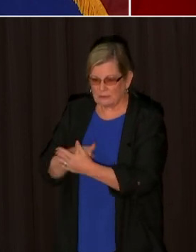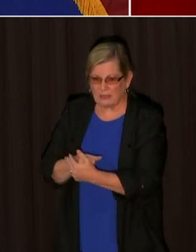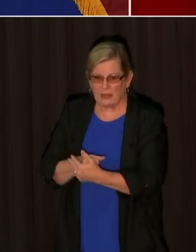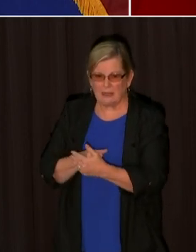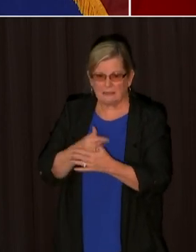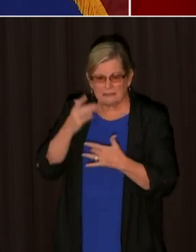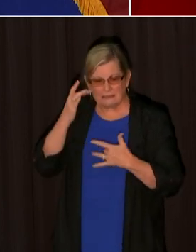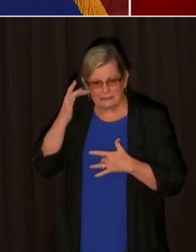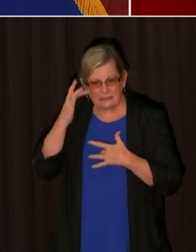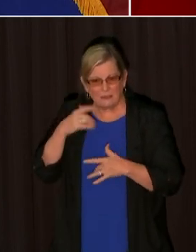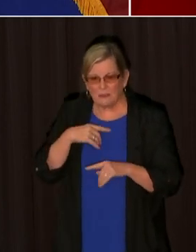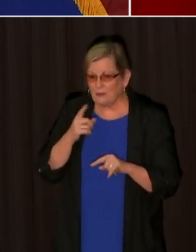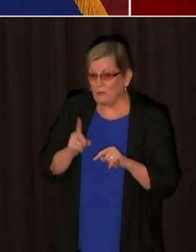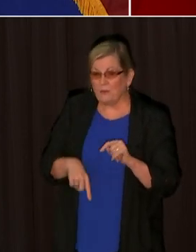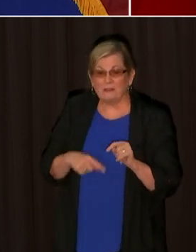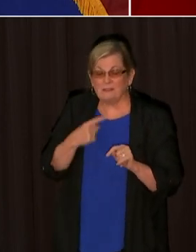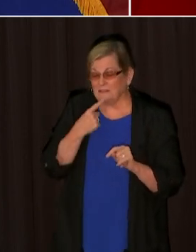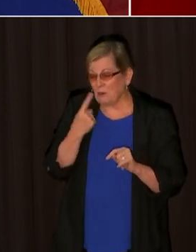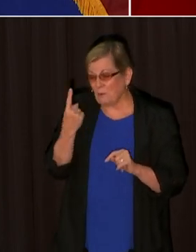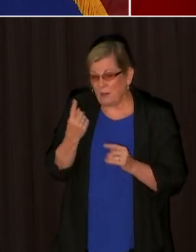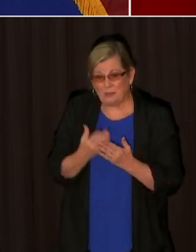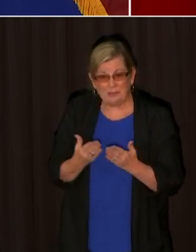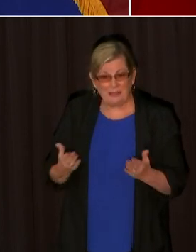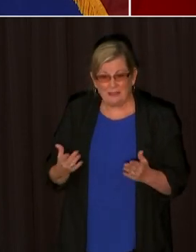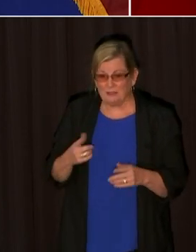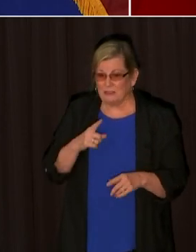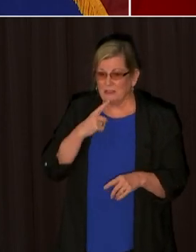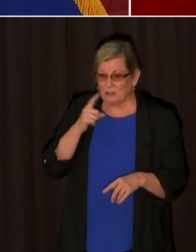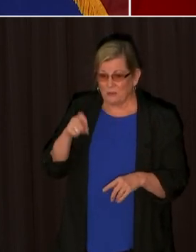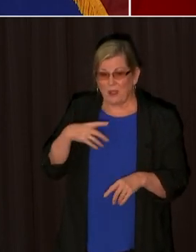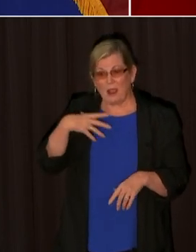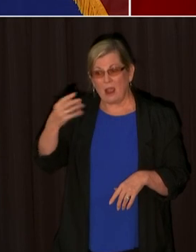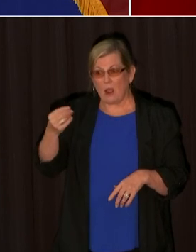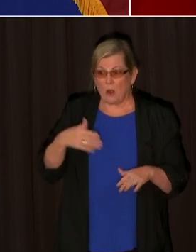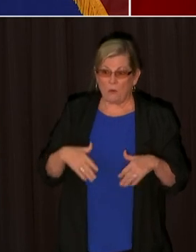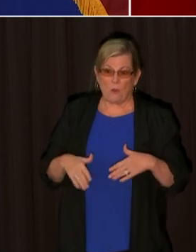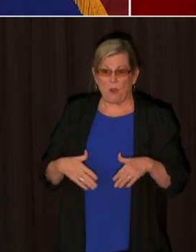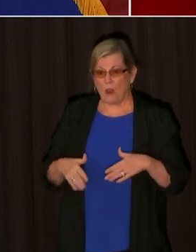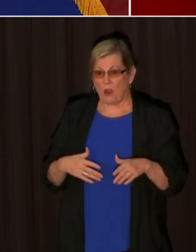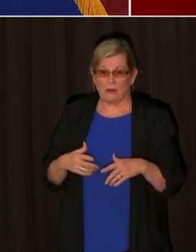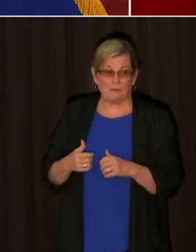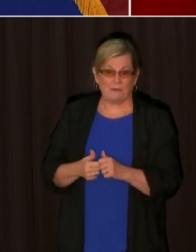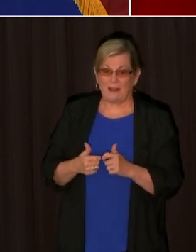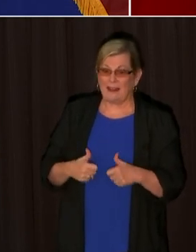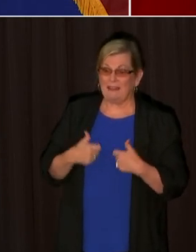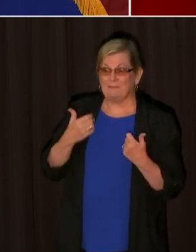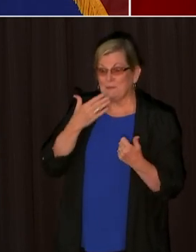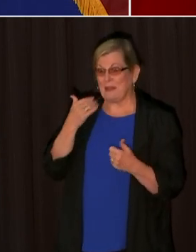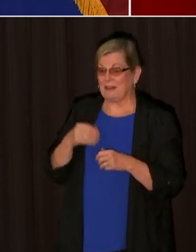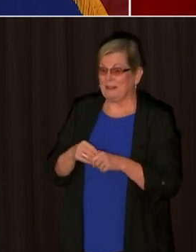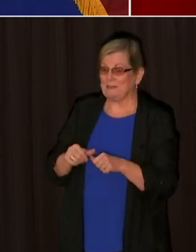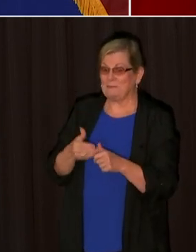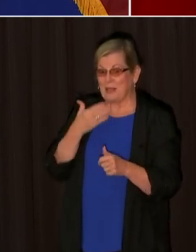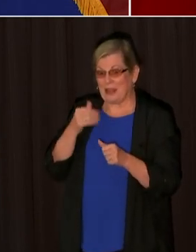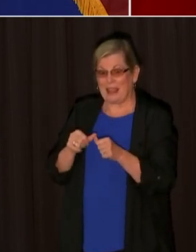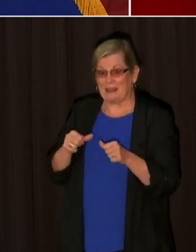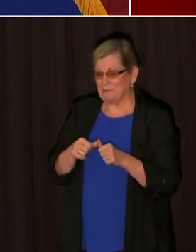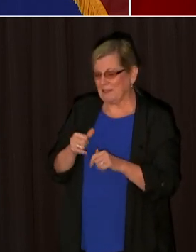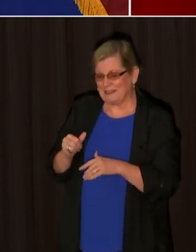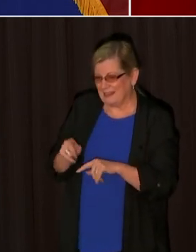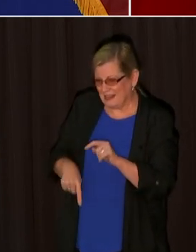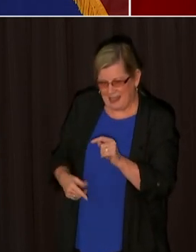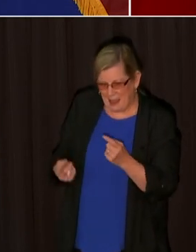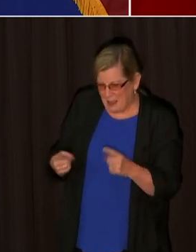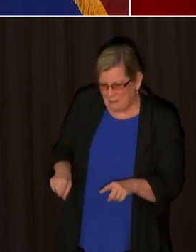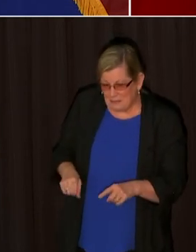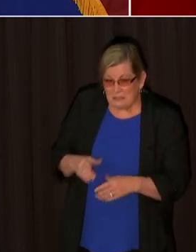particular factor and say you should go out and walk more or you should live in a better neighborhood, because we know that can't happen. There are people that are in environments